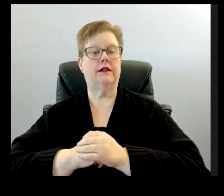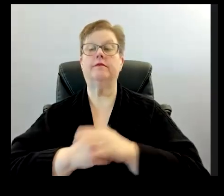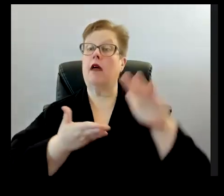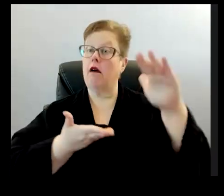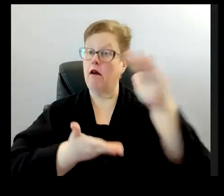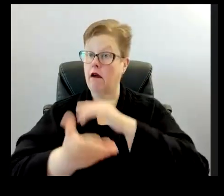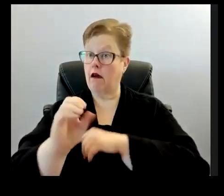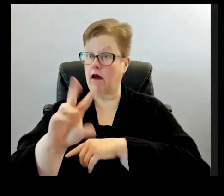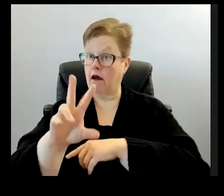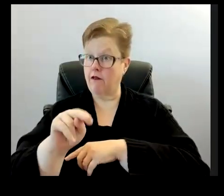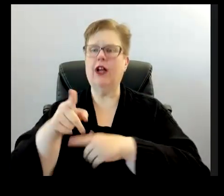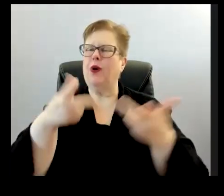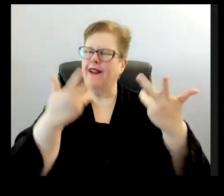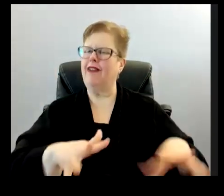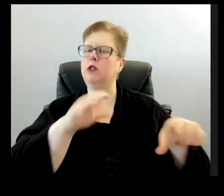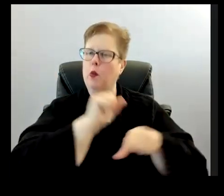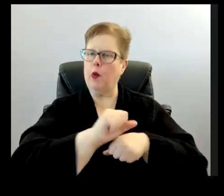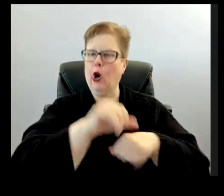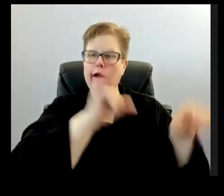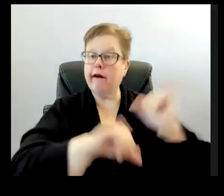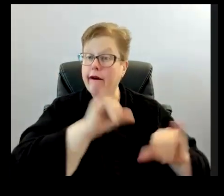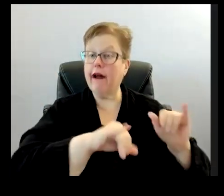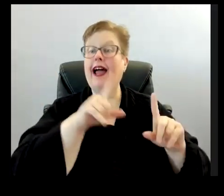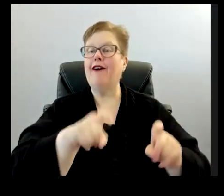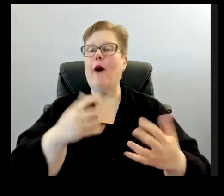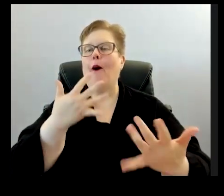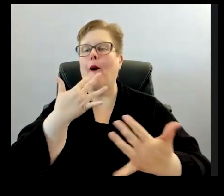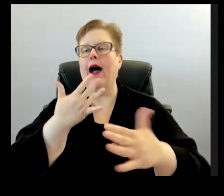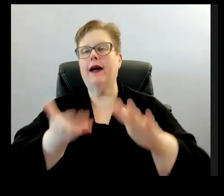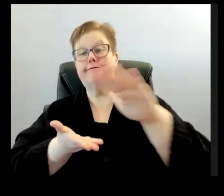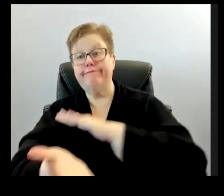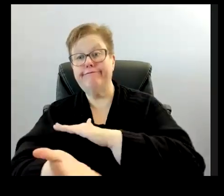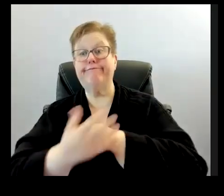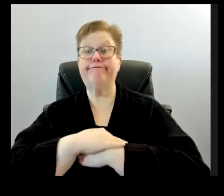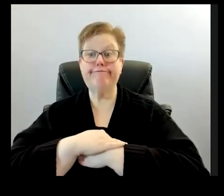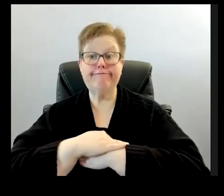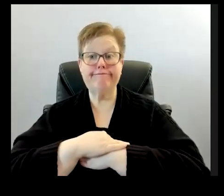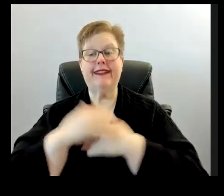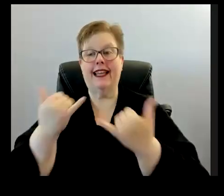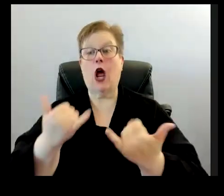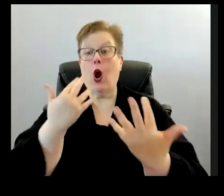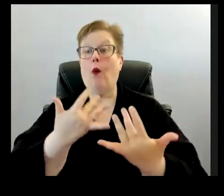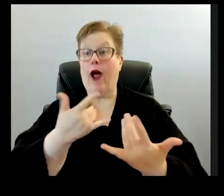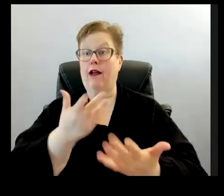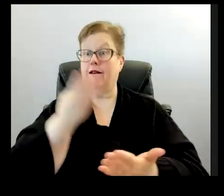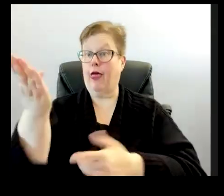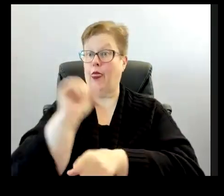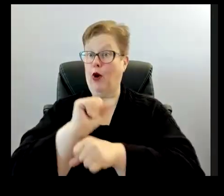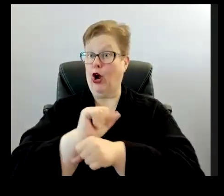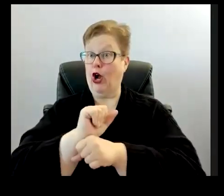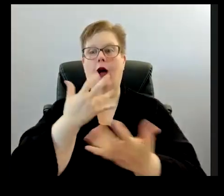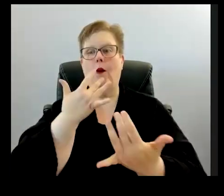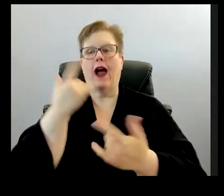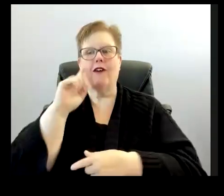Oven. You've done the active work and now you just have to wait. So you've submitted your work and you are waiting for feedback from your professor.